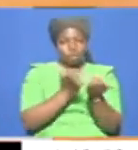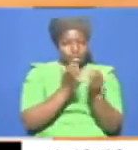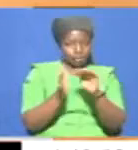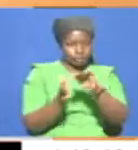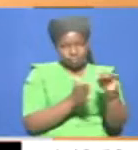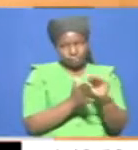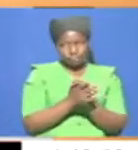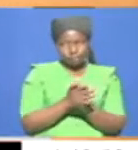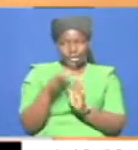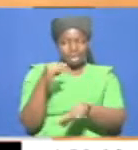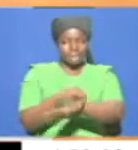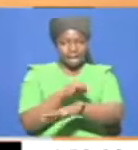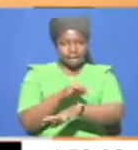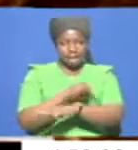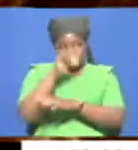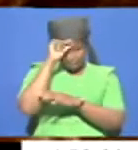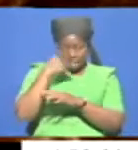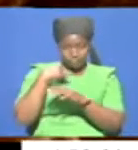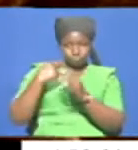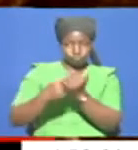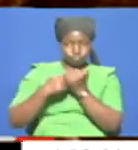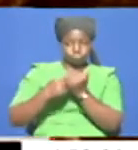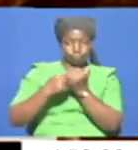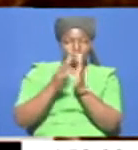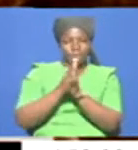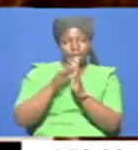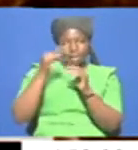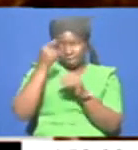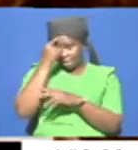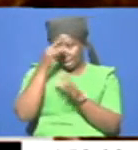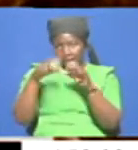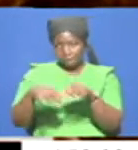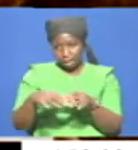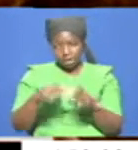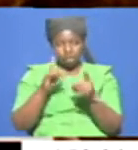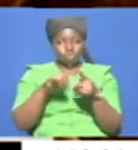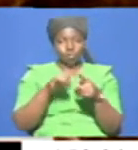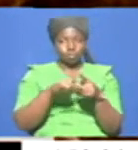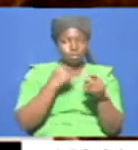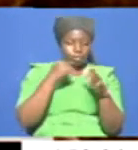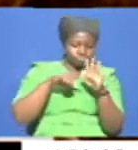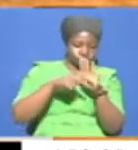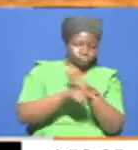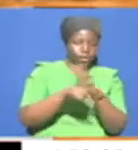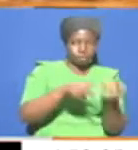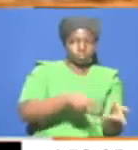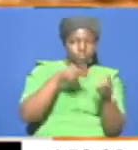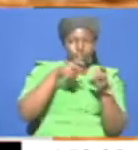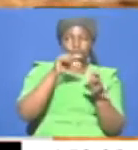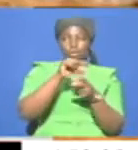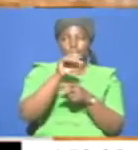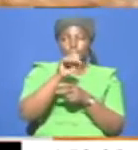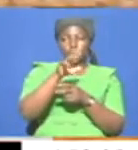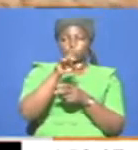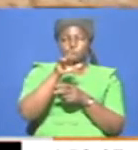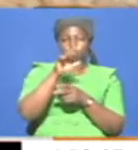entered into a public-private partnership with an Indian company, Rosie Royal Limited, to refine gold in the country. The agreement states that the government